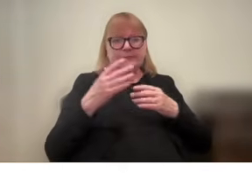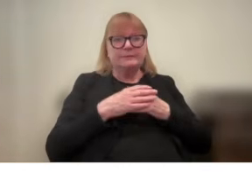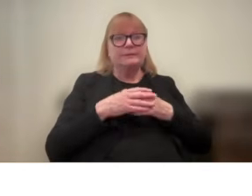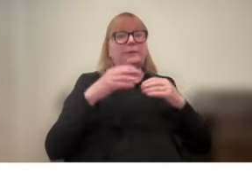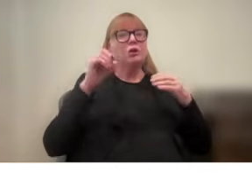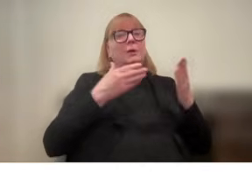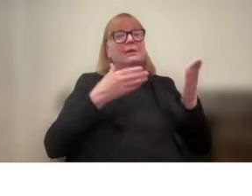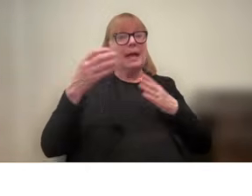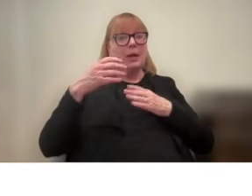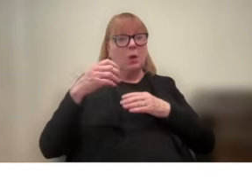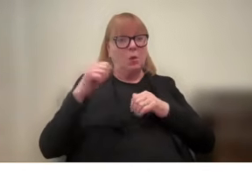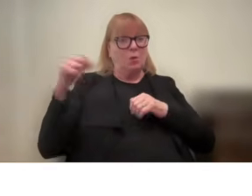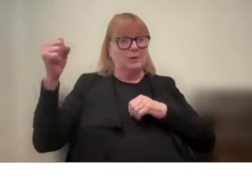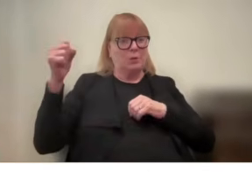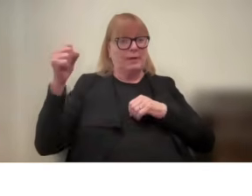So some takeaways.